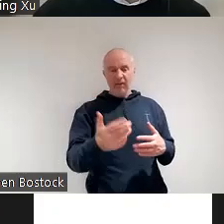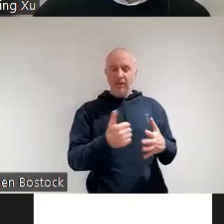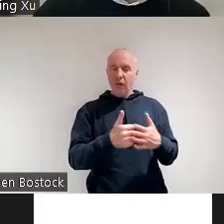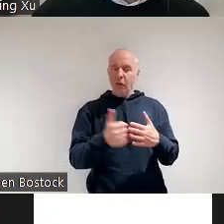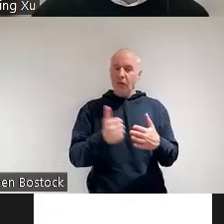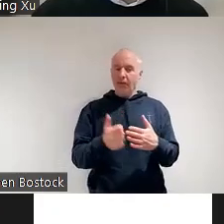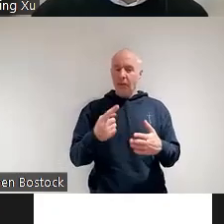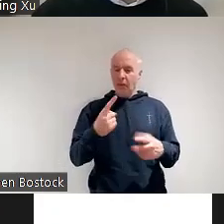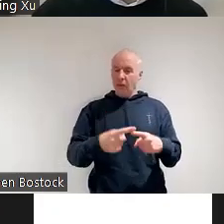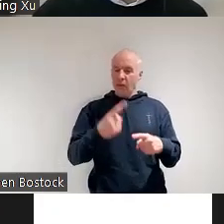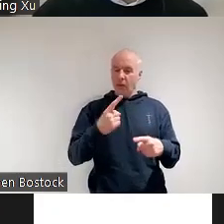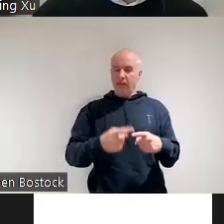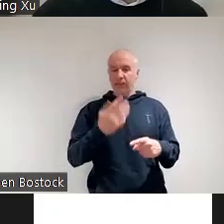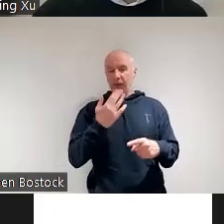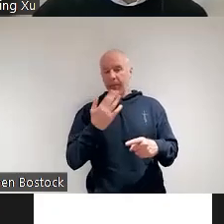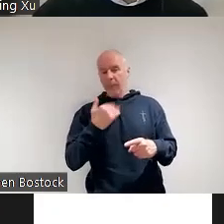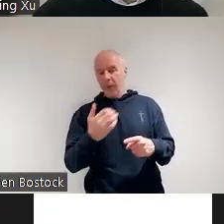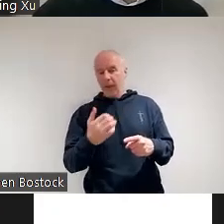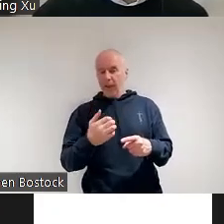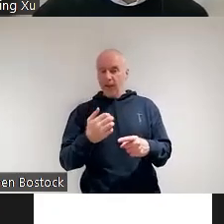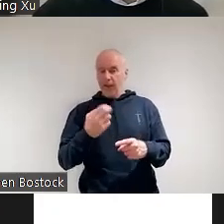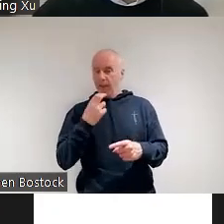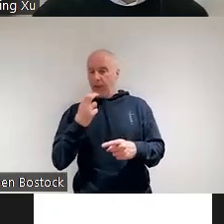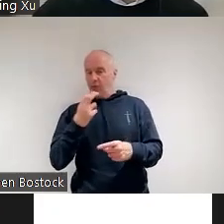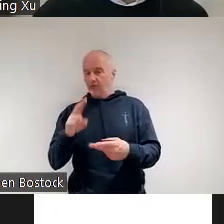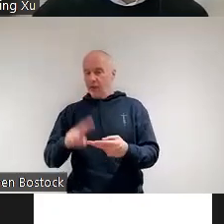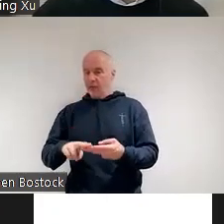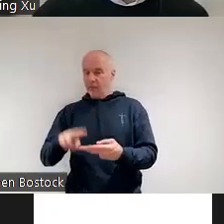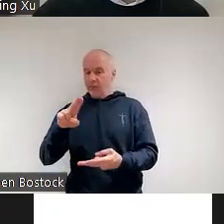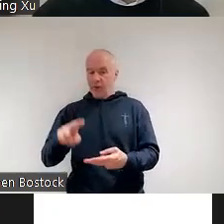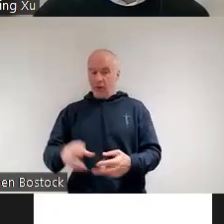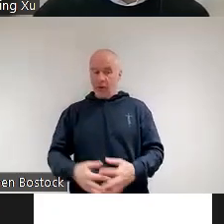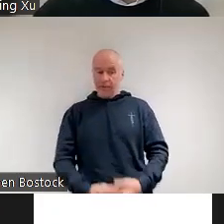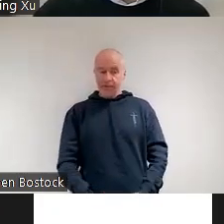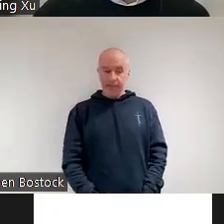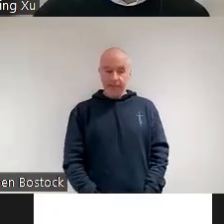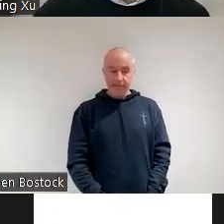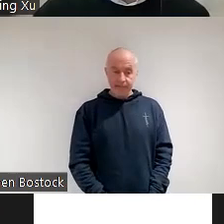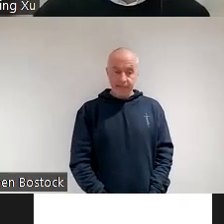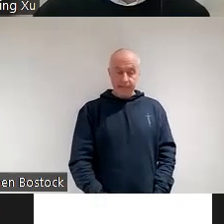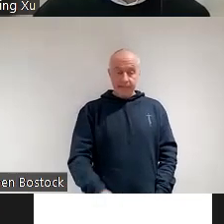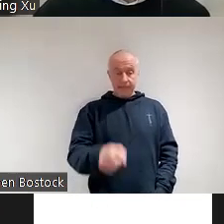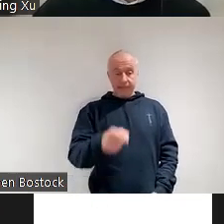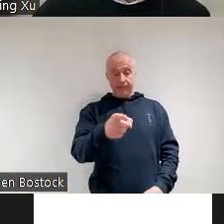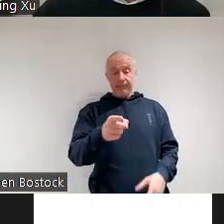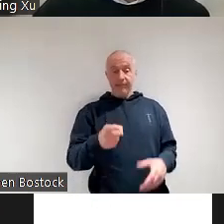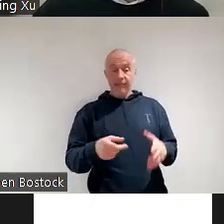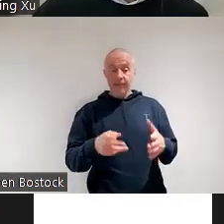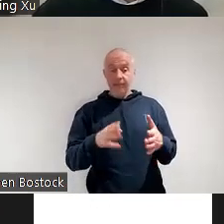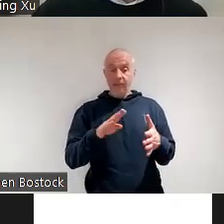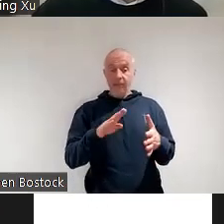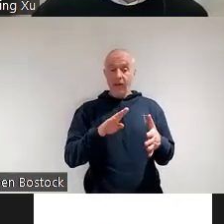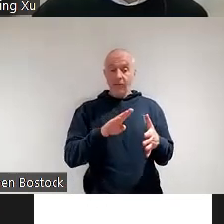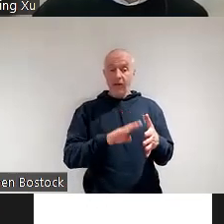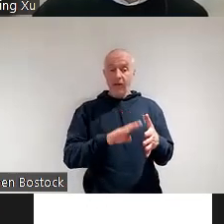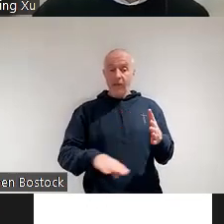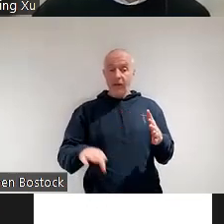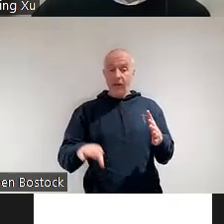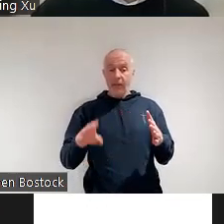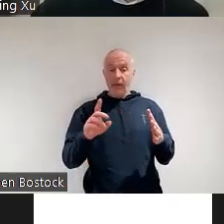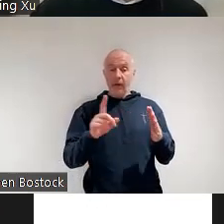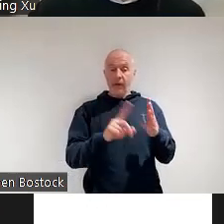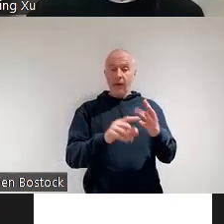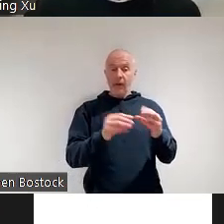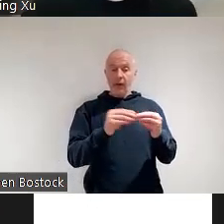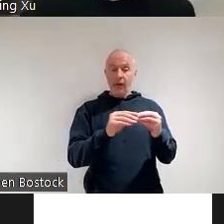you just want to temporarily charge your car. This one is also interesting, coming from Ubitricity. This company